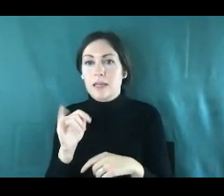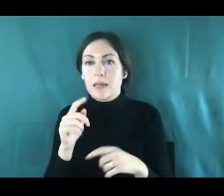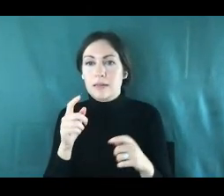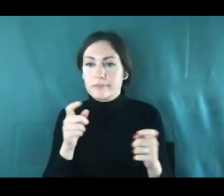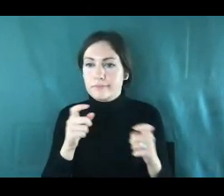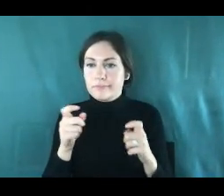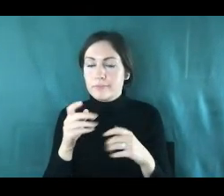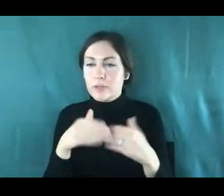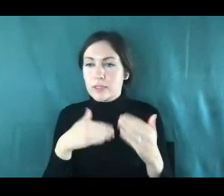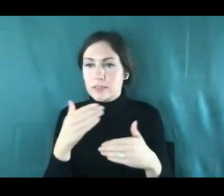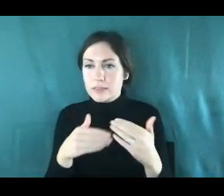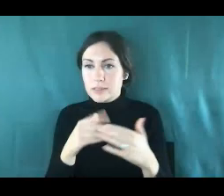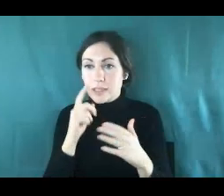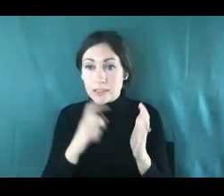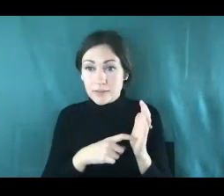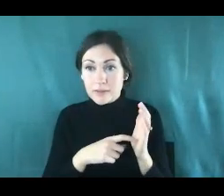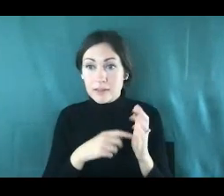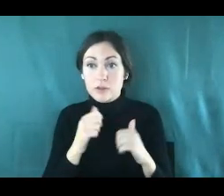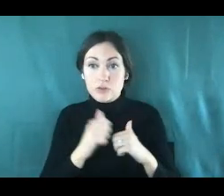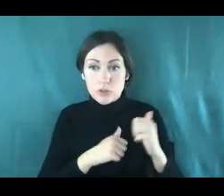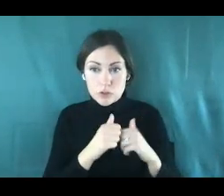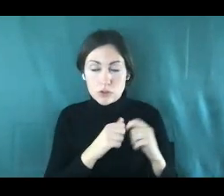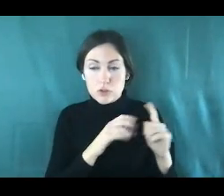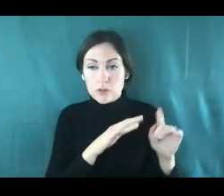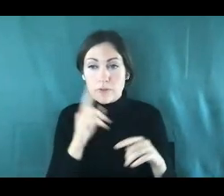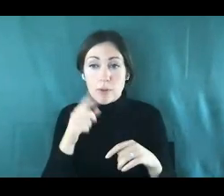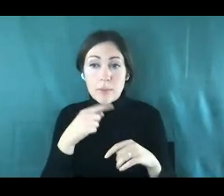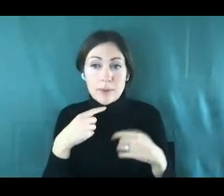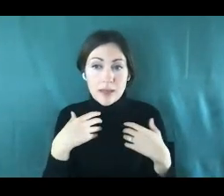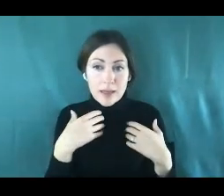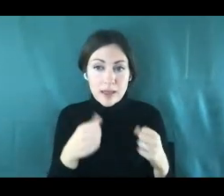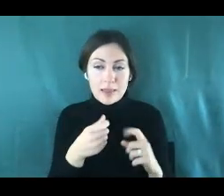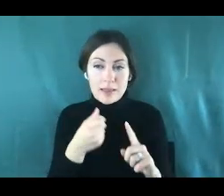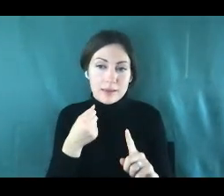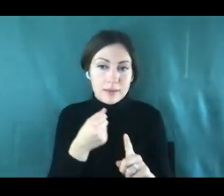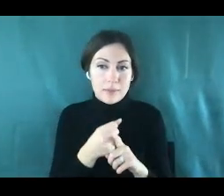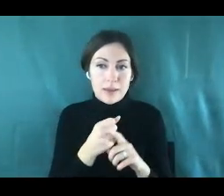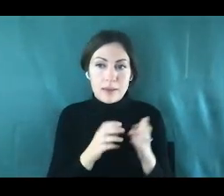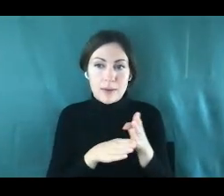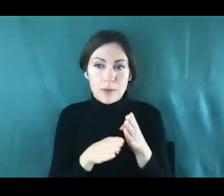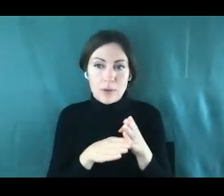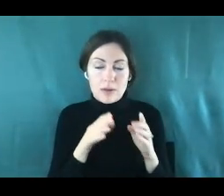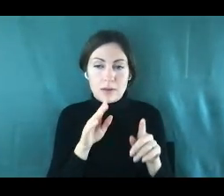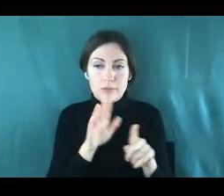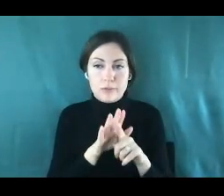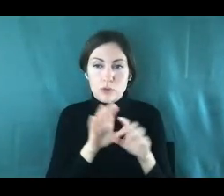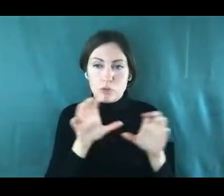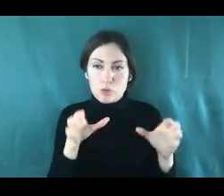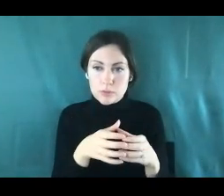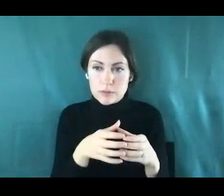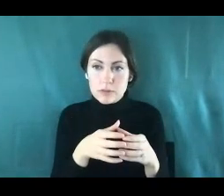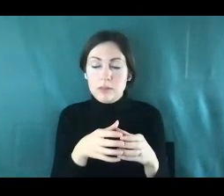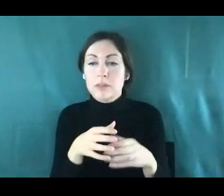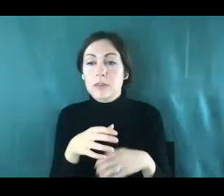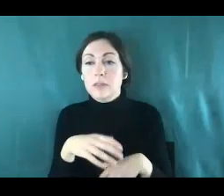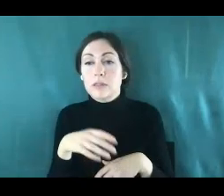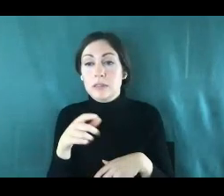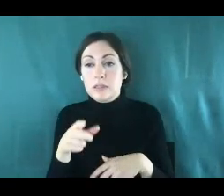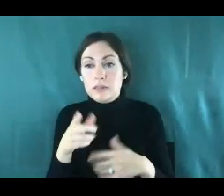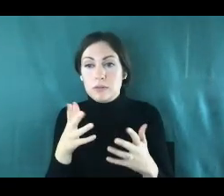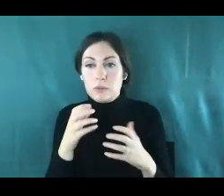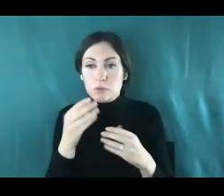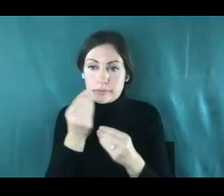identifying structural barriers in Nevada's public health infrastructure that impact minority populations, and increasing visibility and